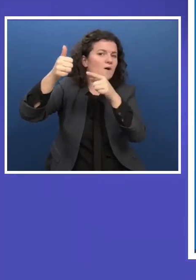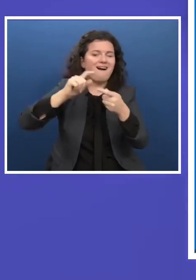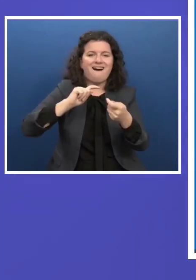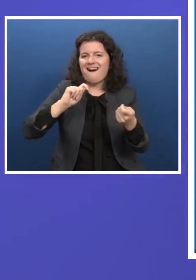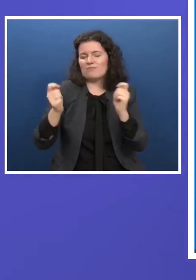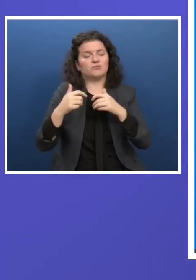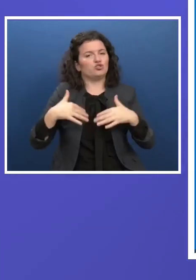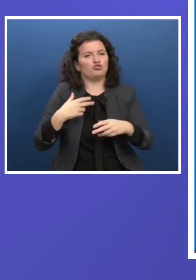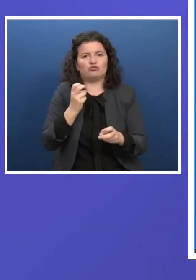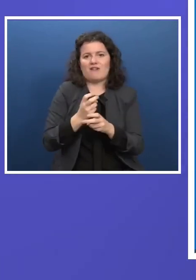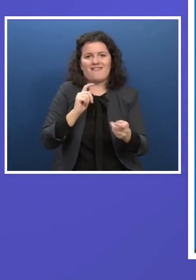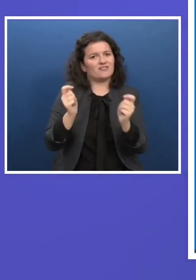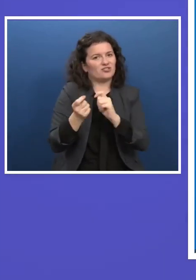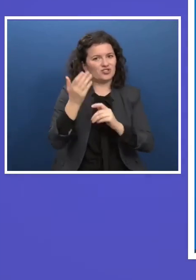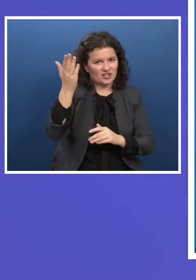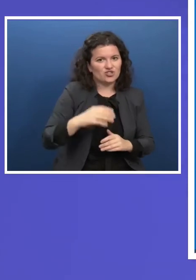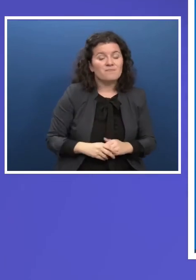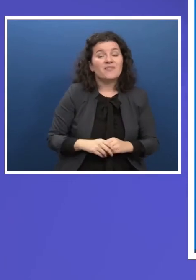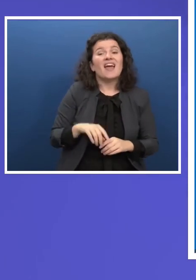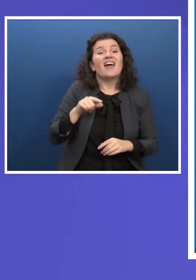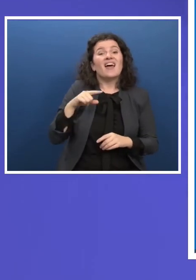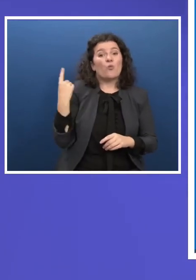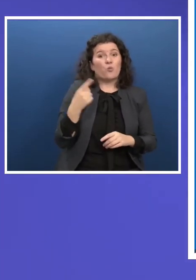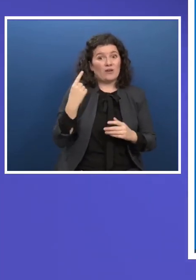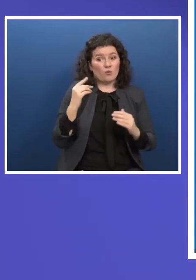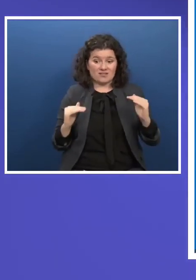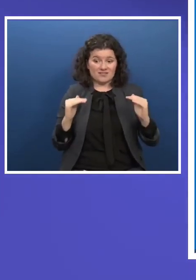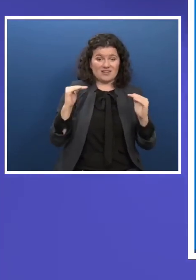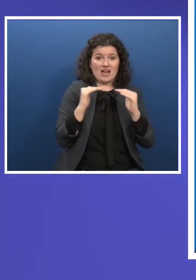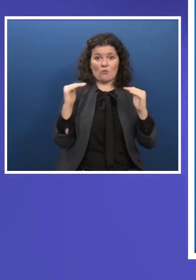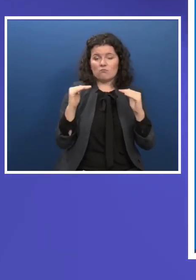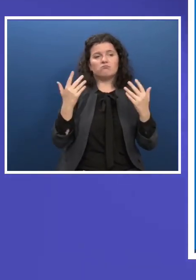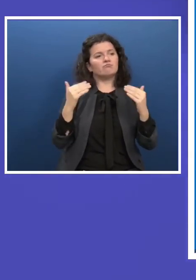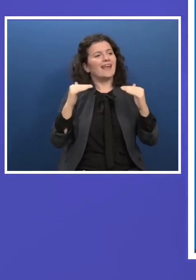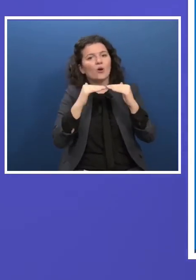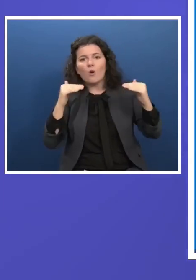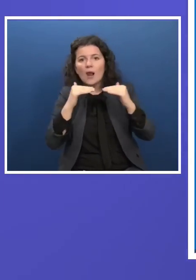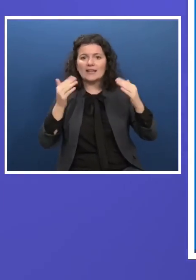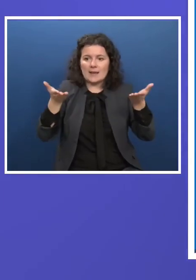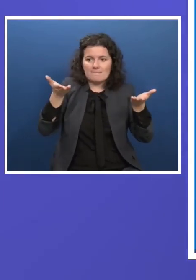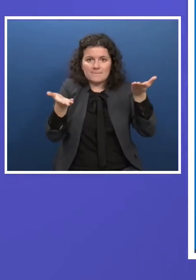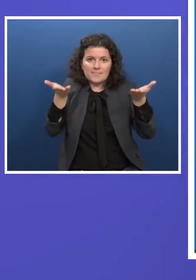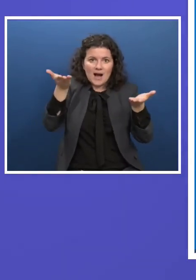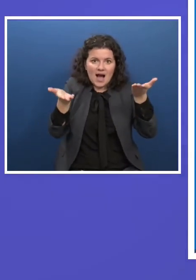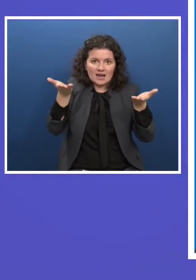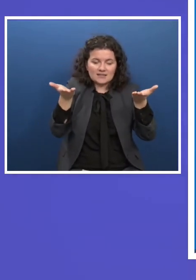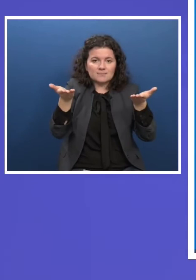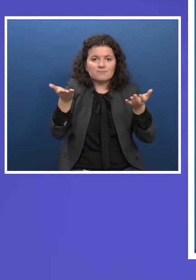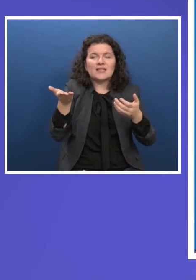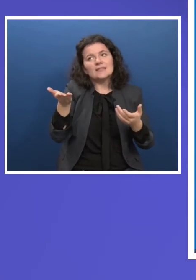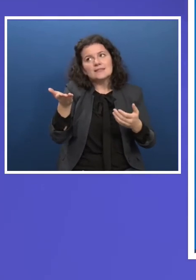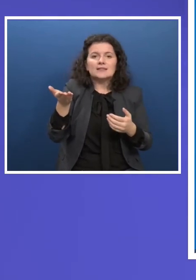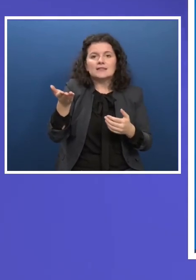gender balance to look at maybe the less sort of